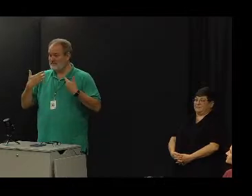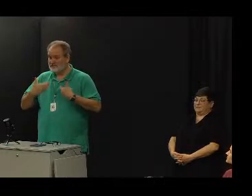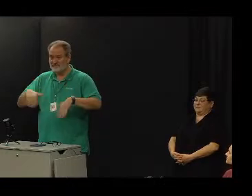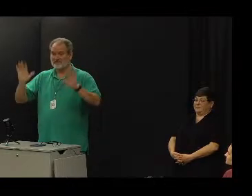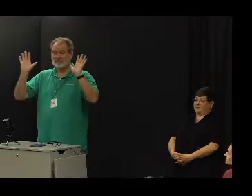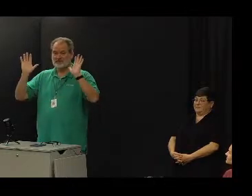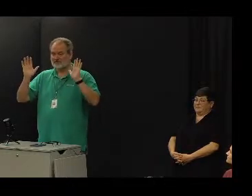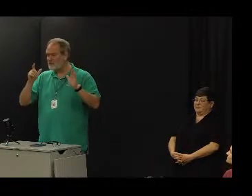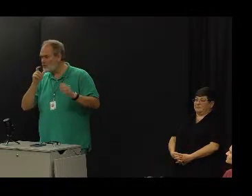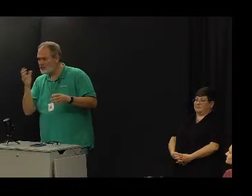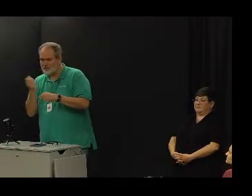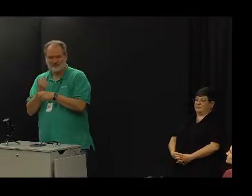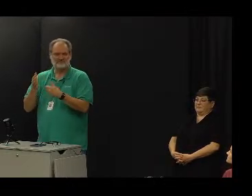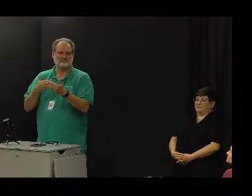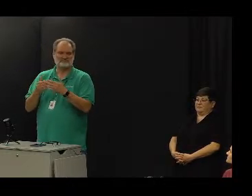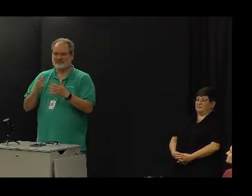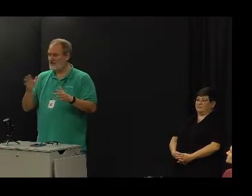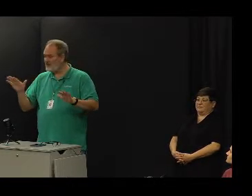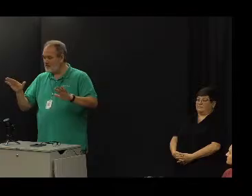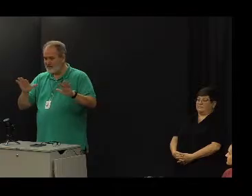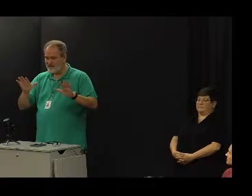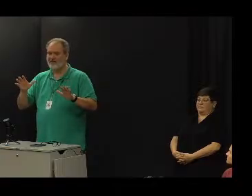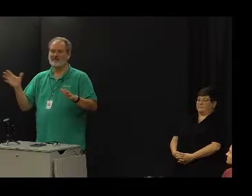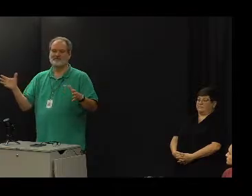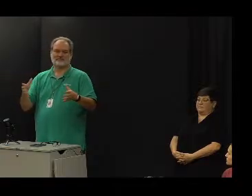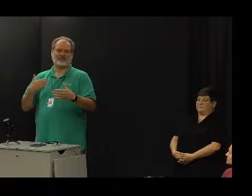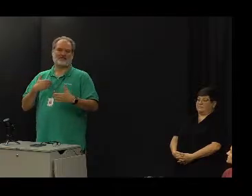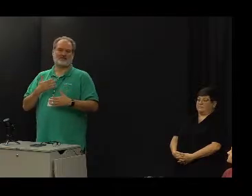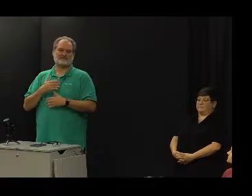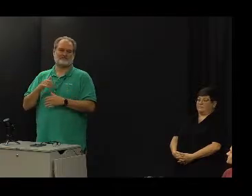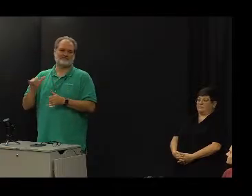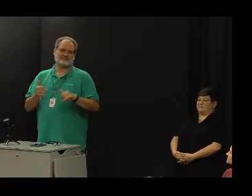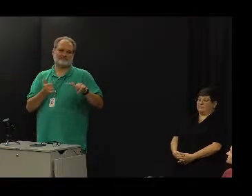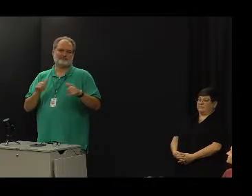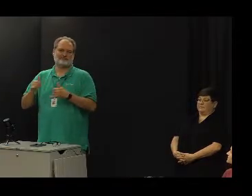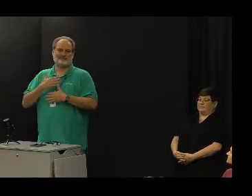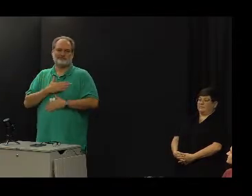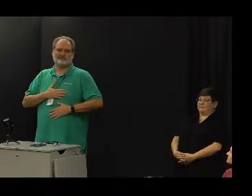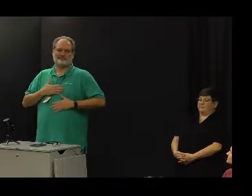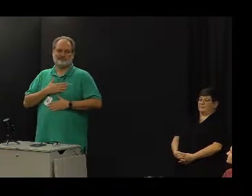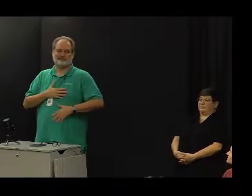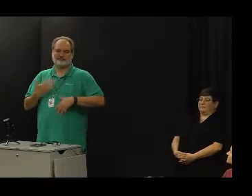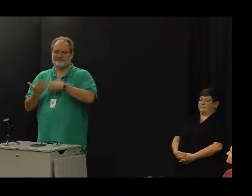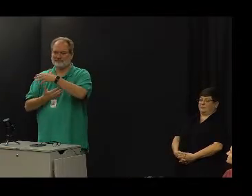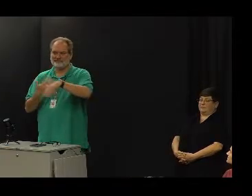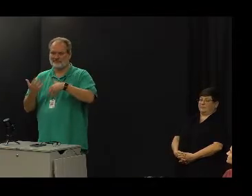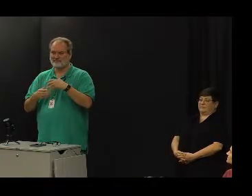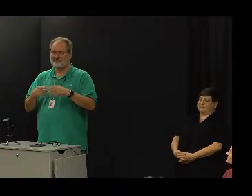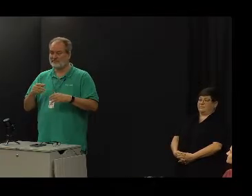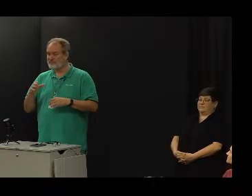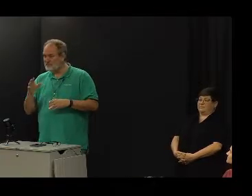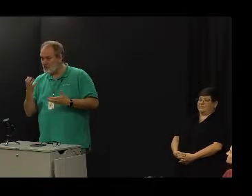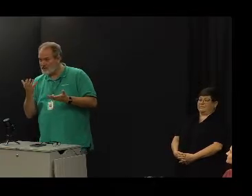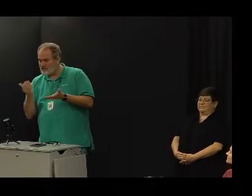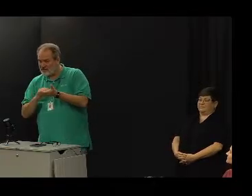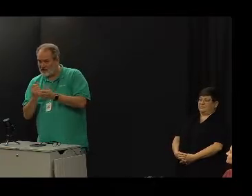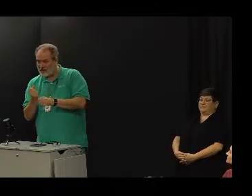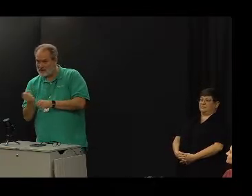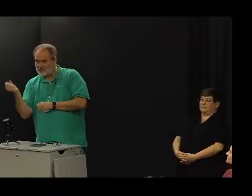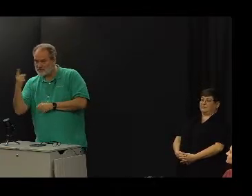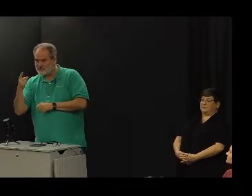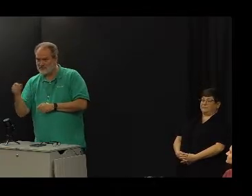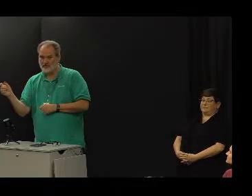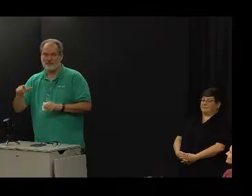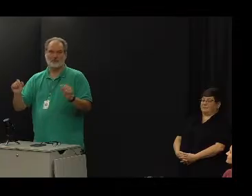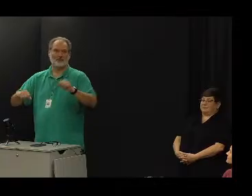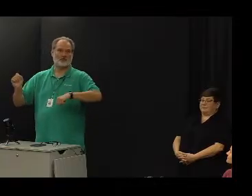this literacy competition. And it really didn't matter who ended up winning in the end. The important thing was that